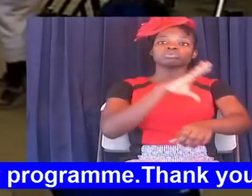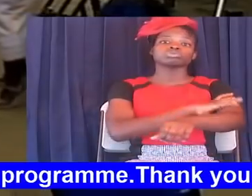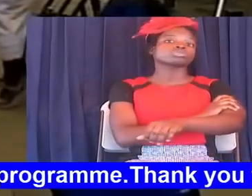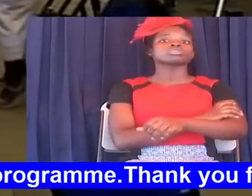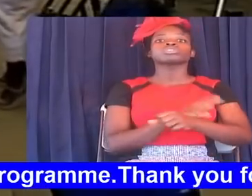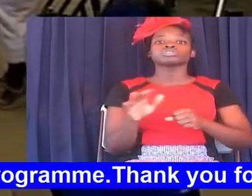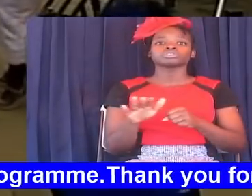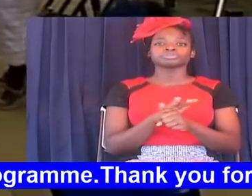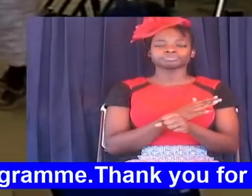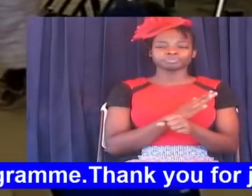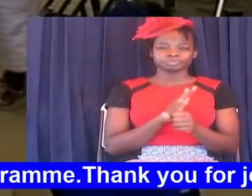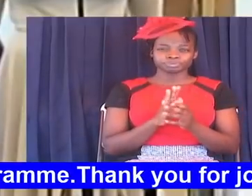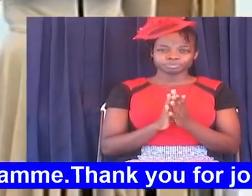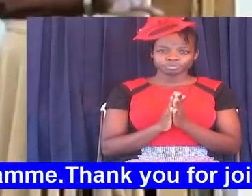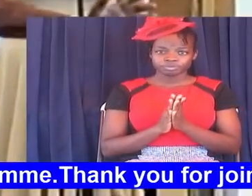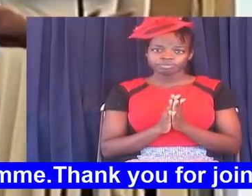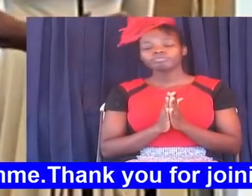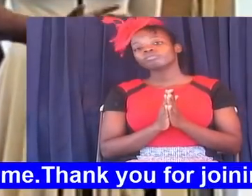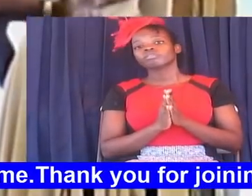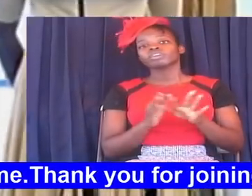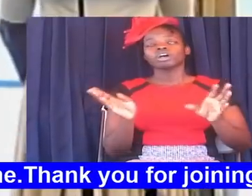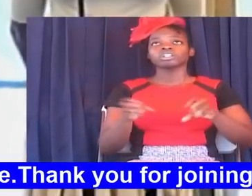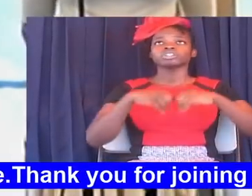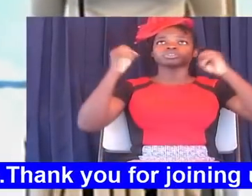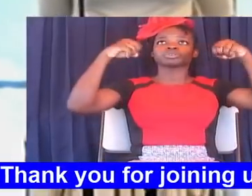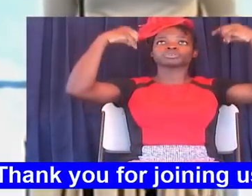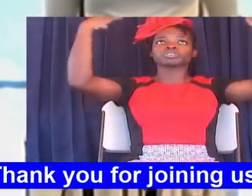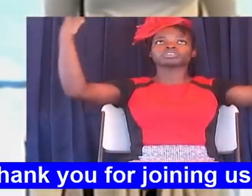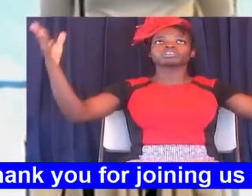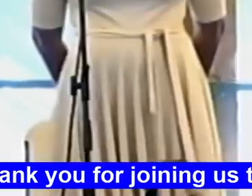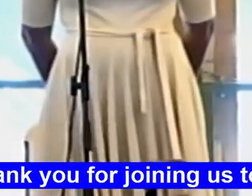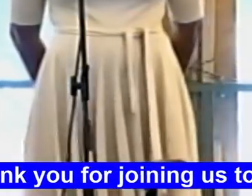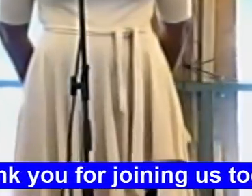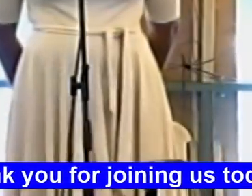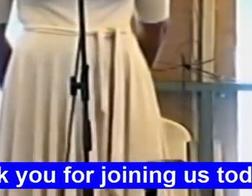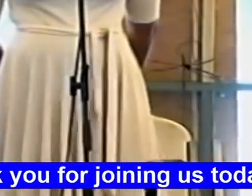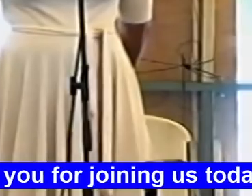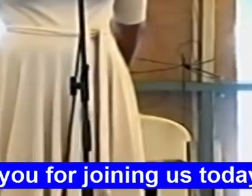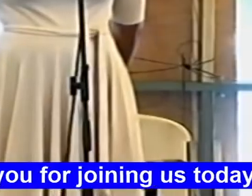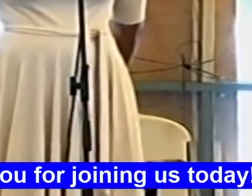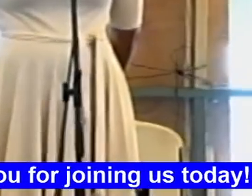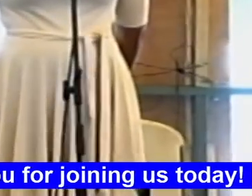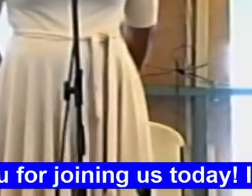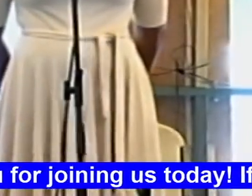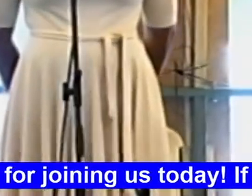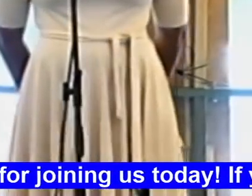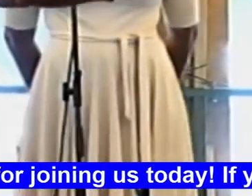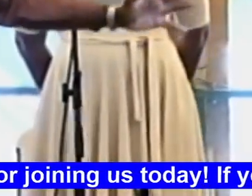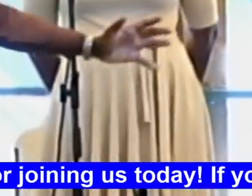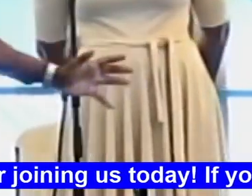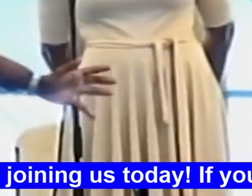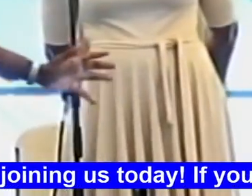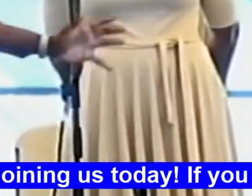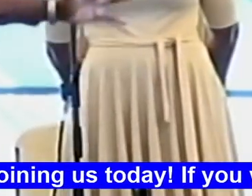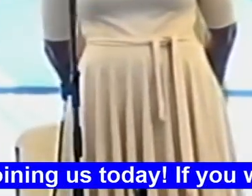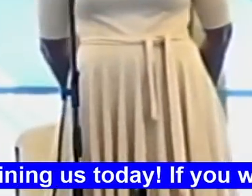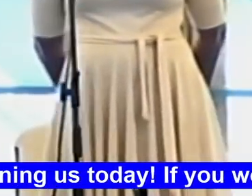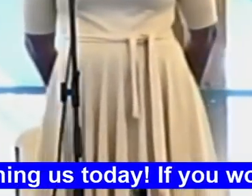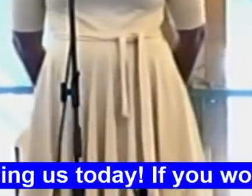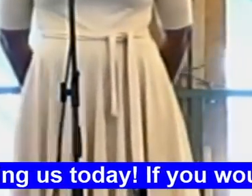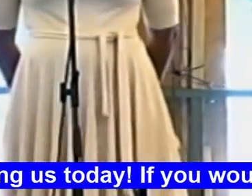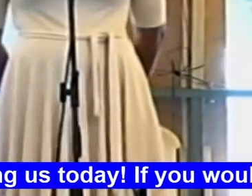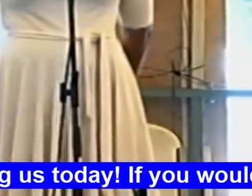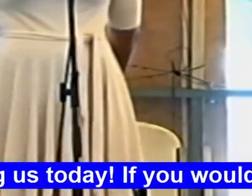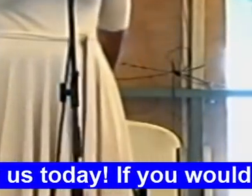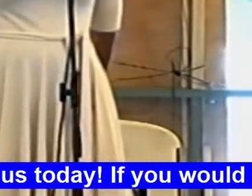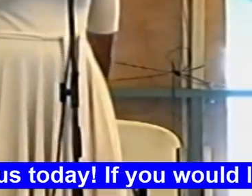large. Hallelujah. You're exalted. You're our Lord. We bow at your feet. Hallelujah.